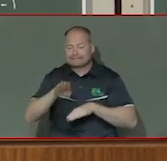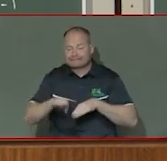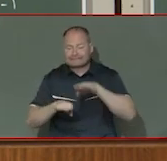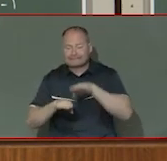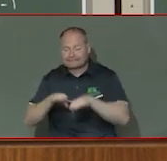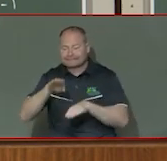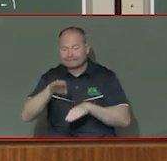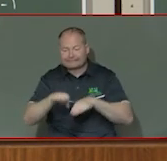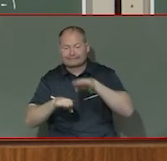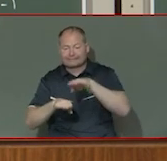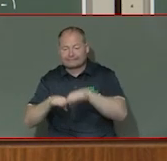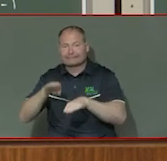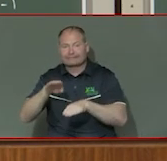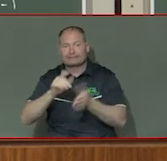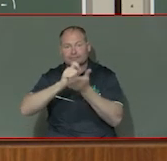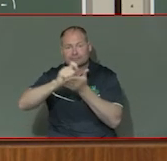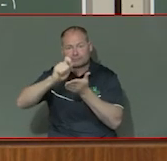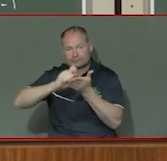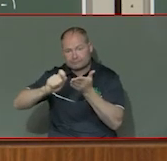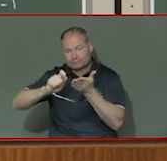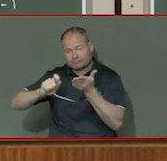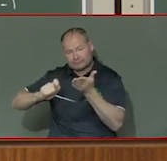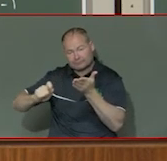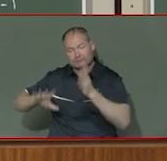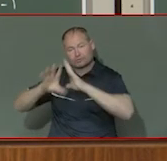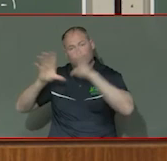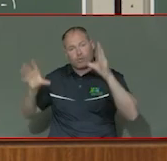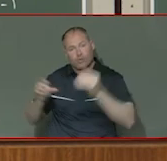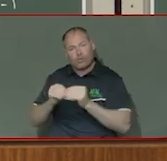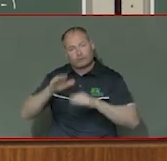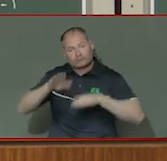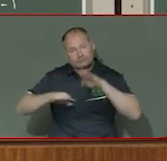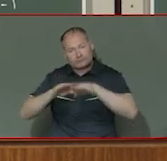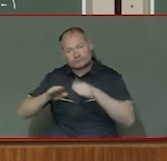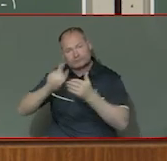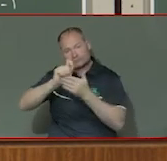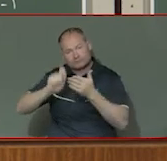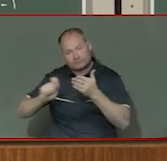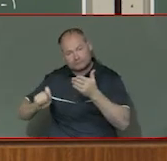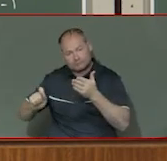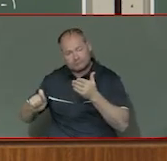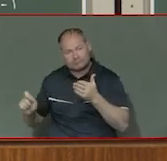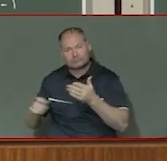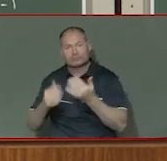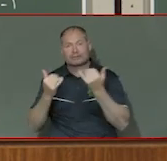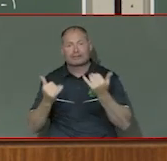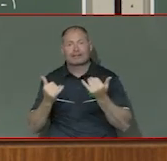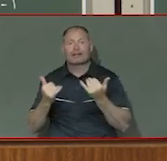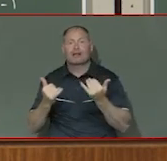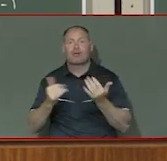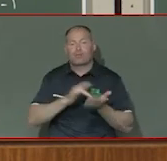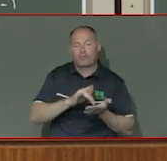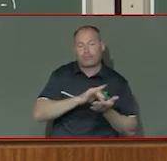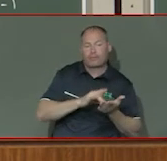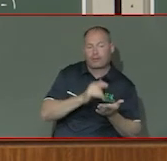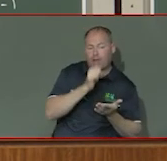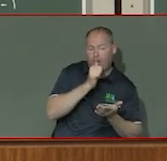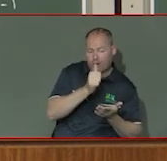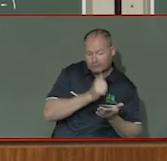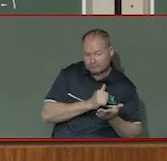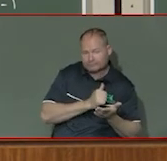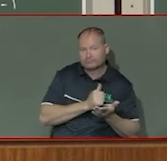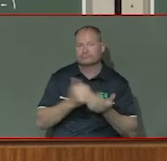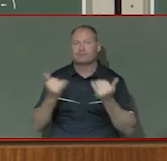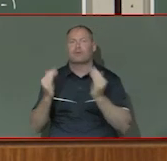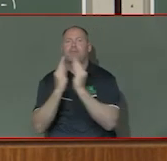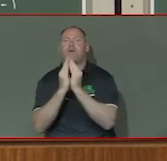the acute angle, if you go from sine of 240 to negative sine 60, and then use a calculator, you get